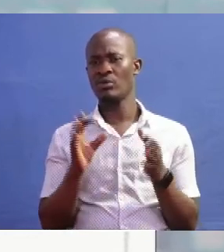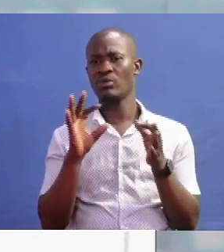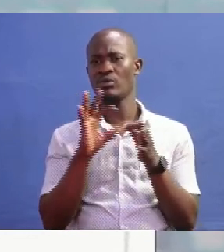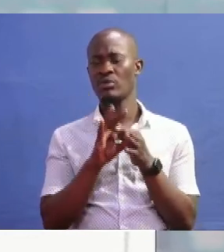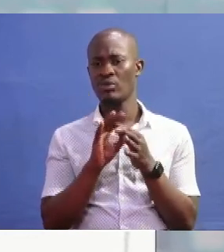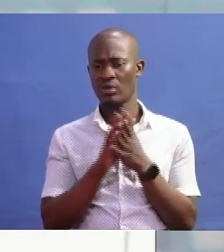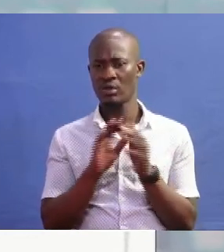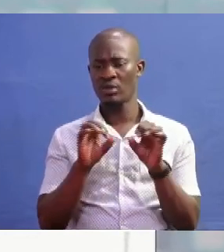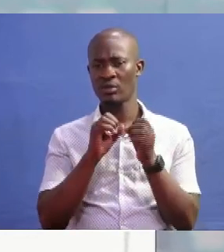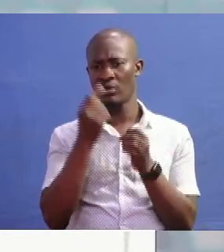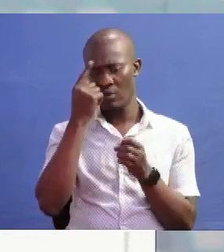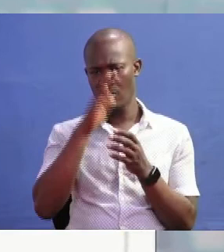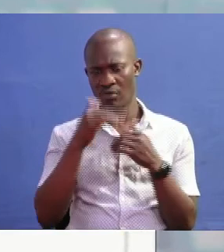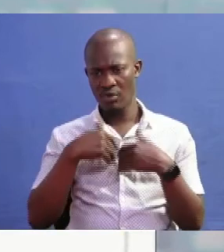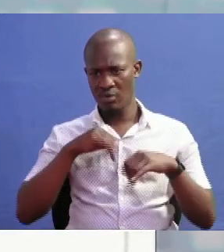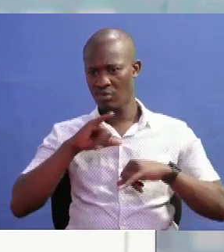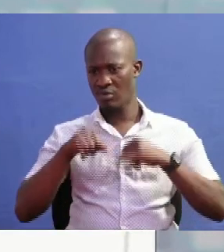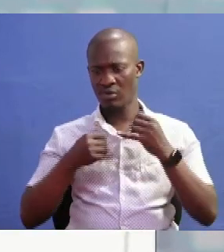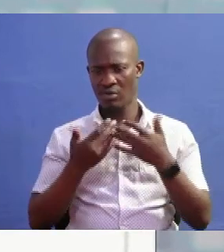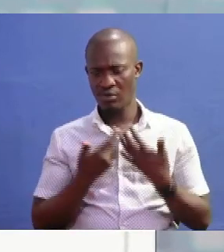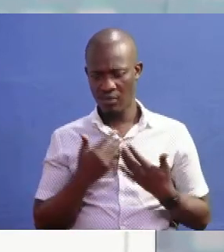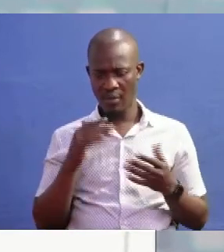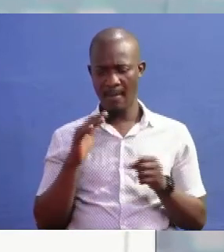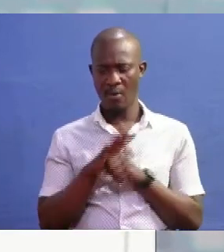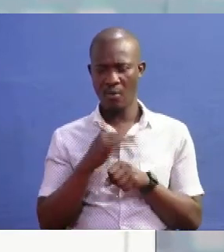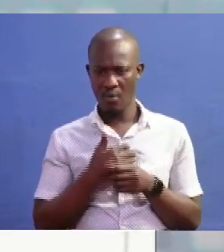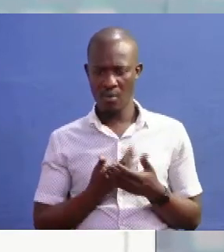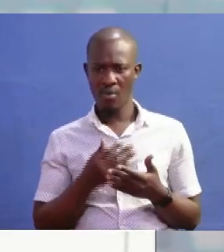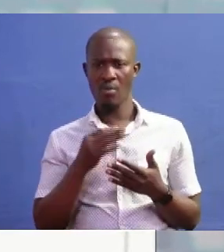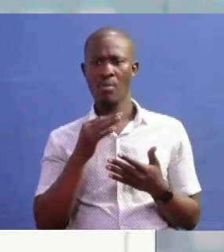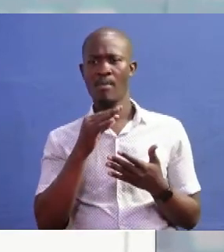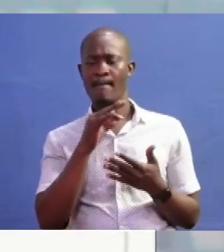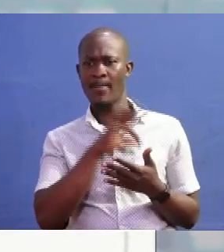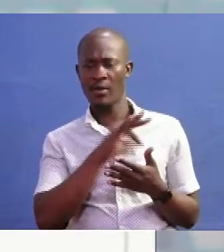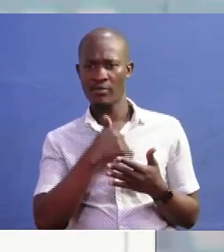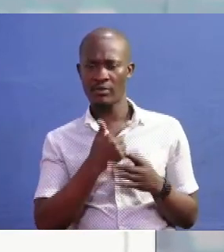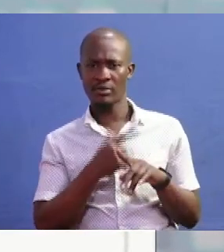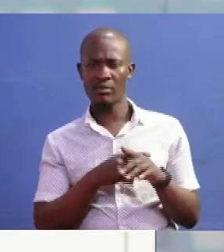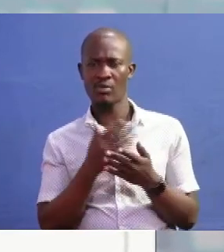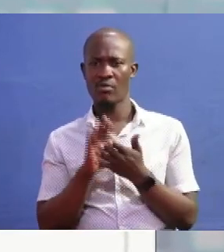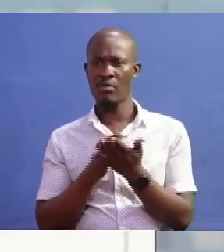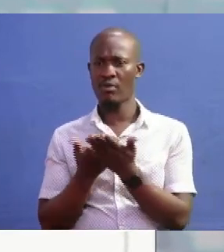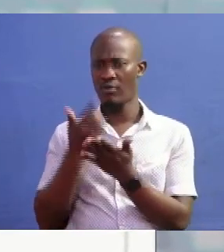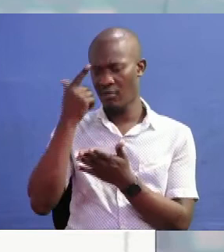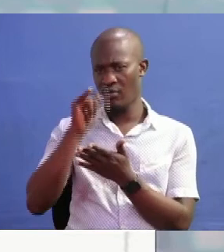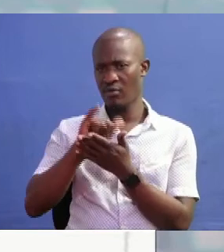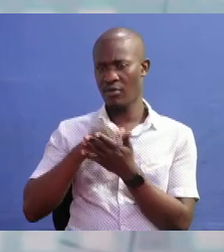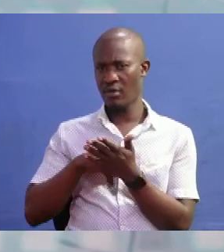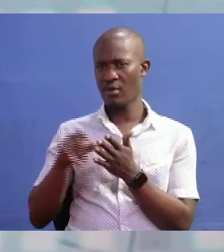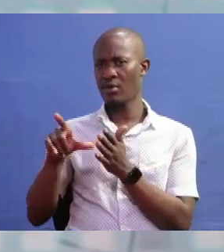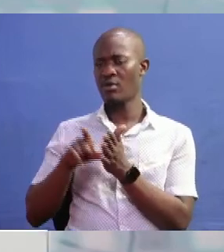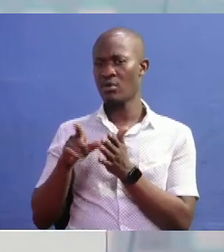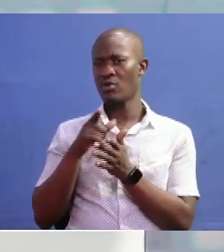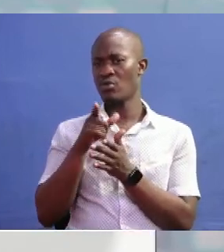for you to enjoy maximum benefits, it is good for you to have guarantors. Because again, when you are applying for that credit, you will